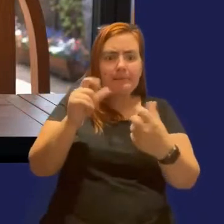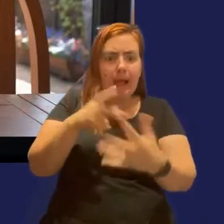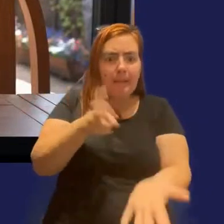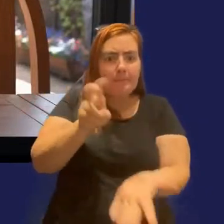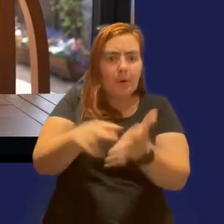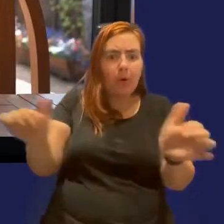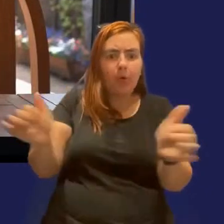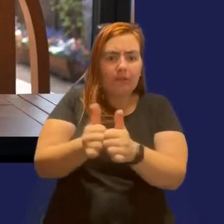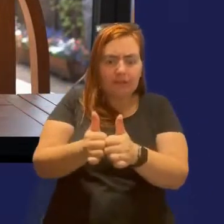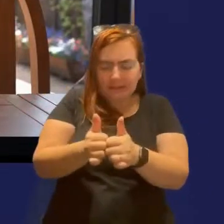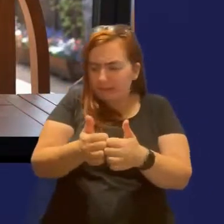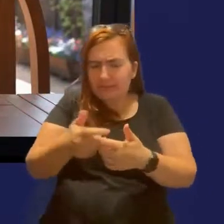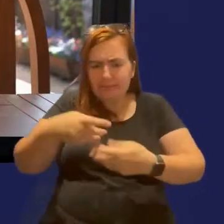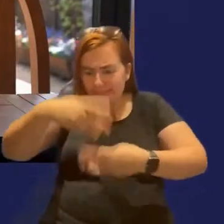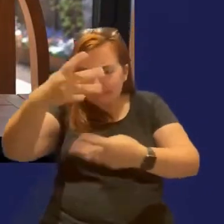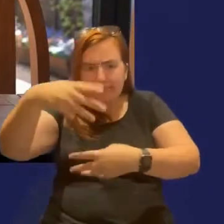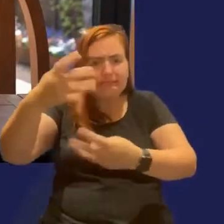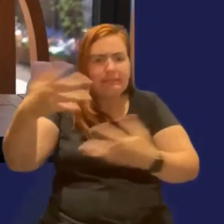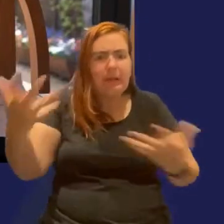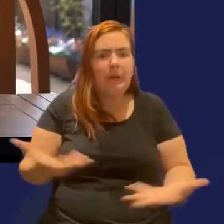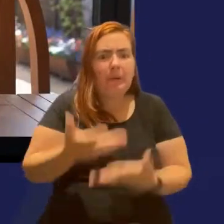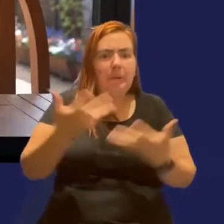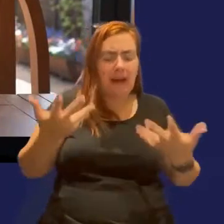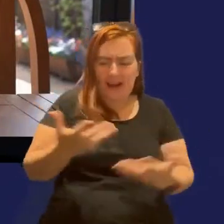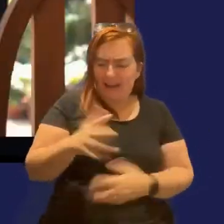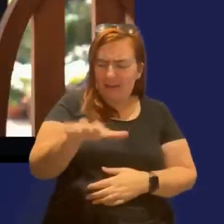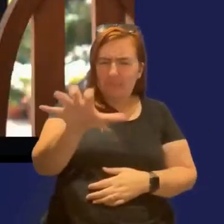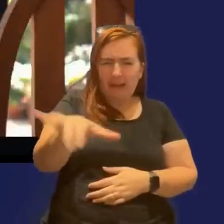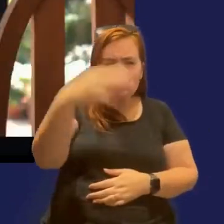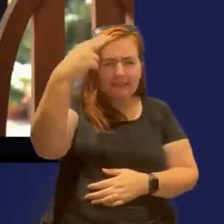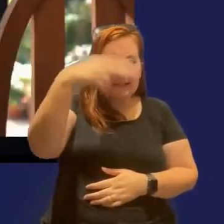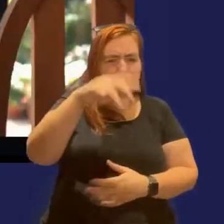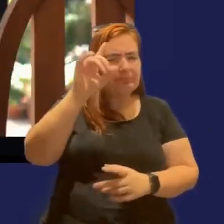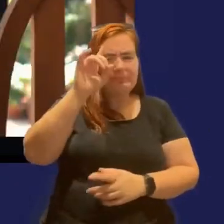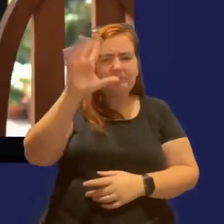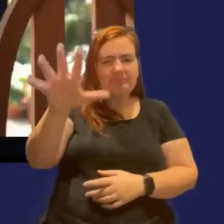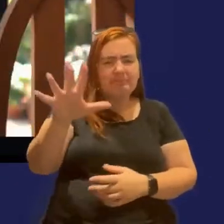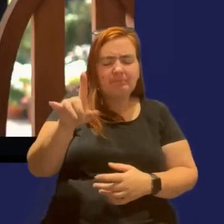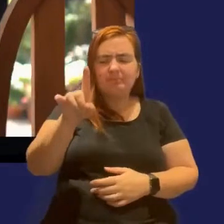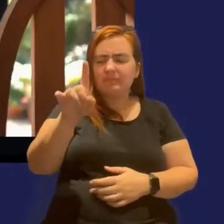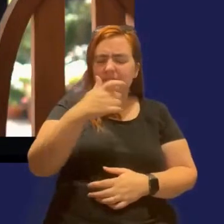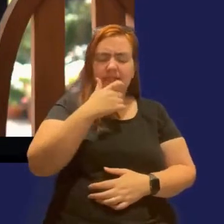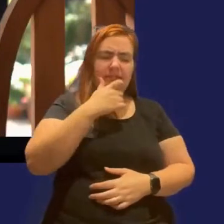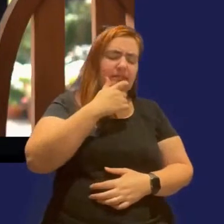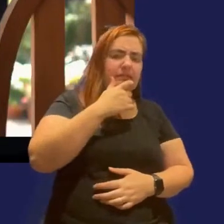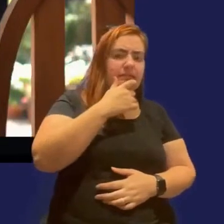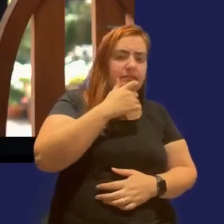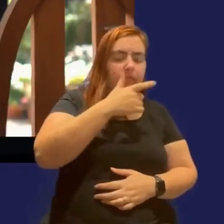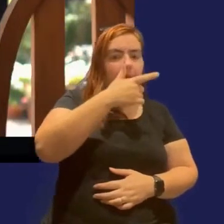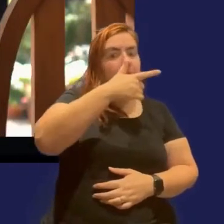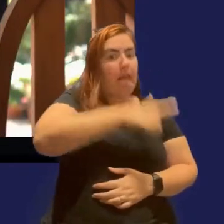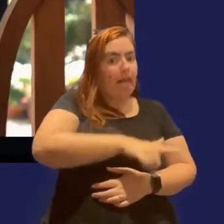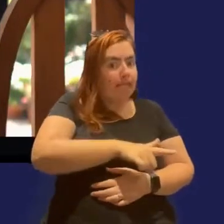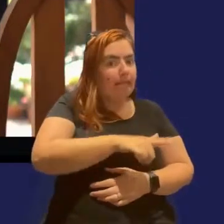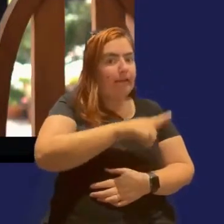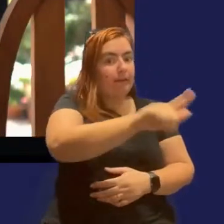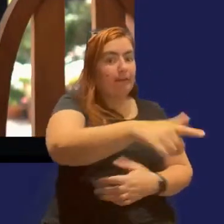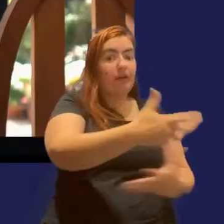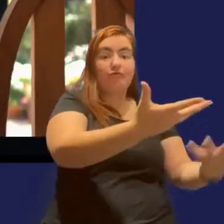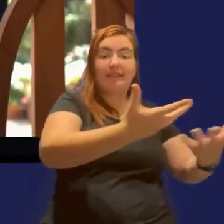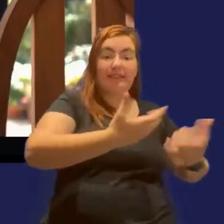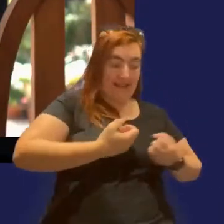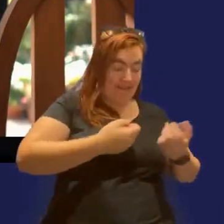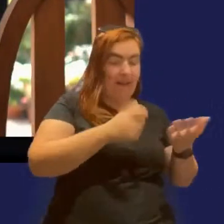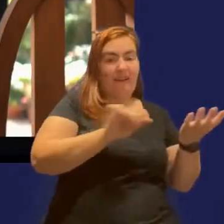couldn't spot it and I couldn't remember the name of the place we'd booked. But fortunately, I had previously forwarded the email on to my wife, who